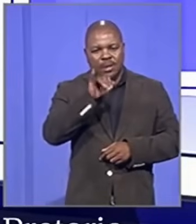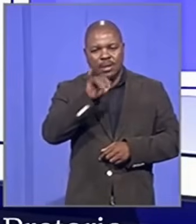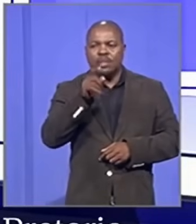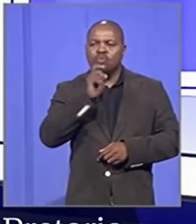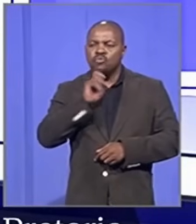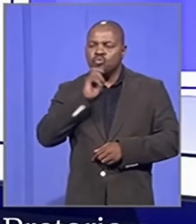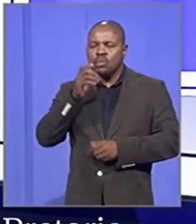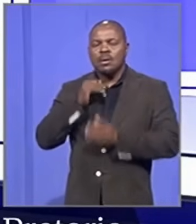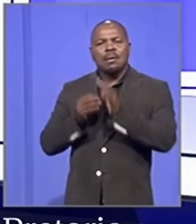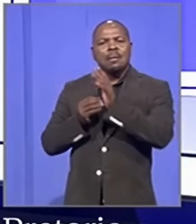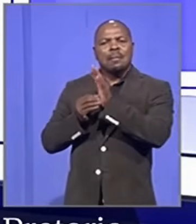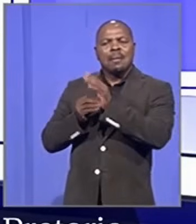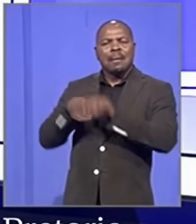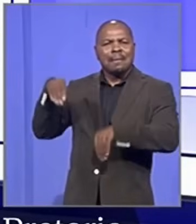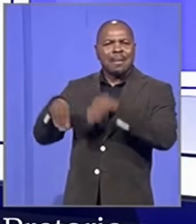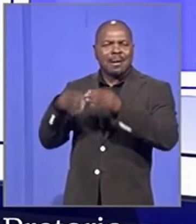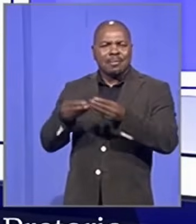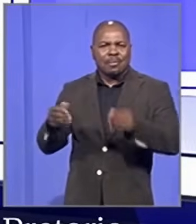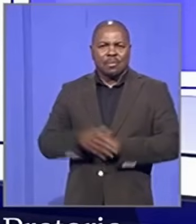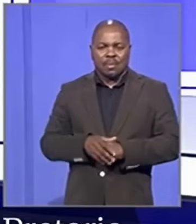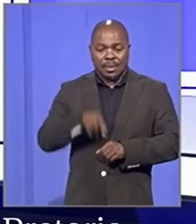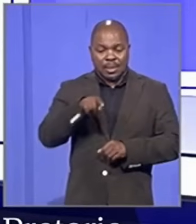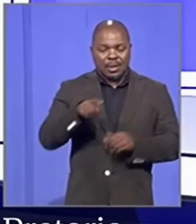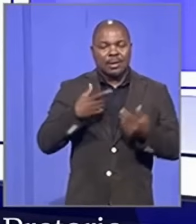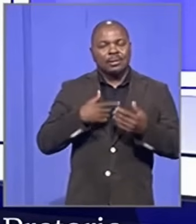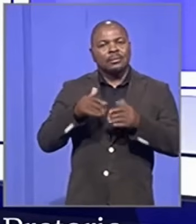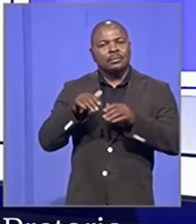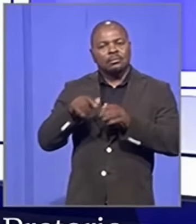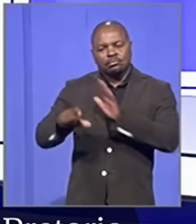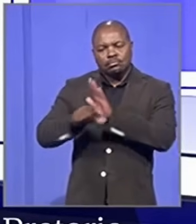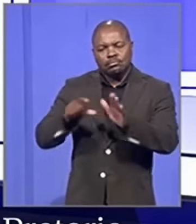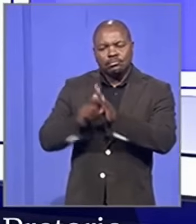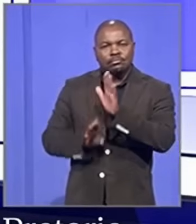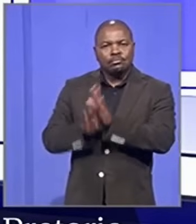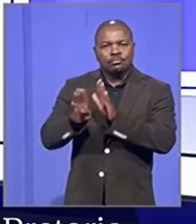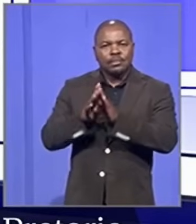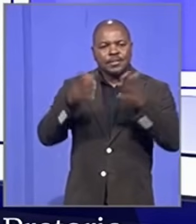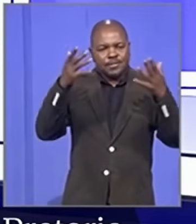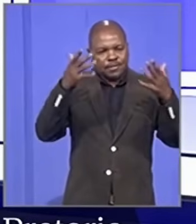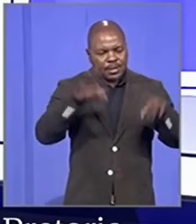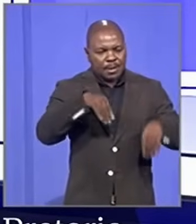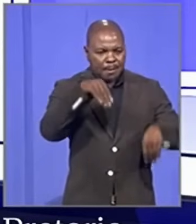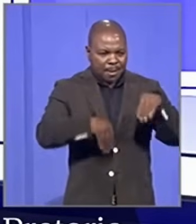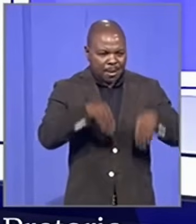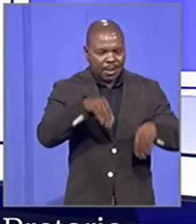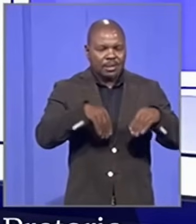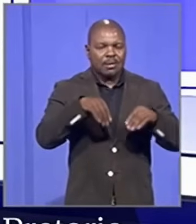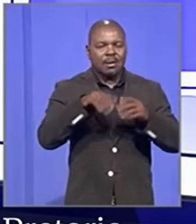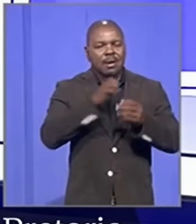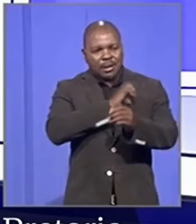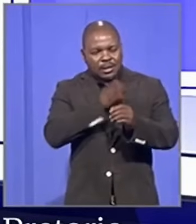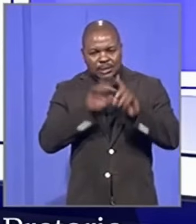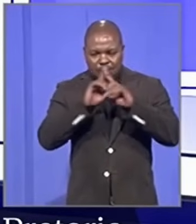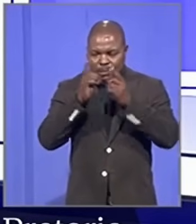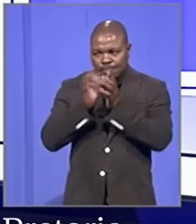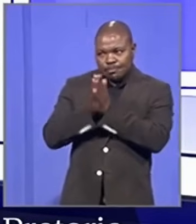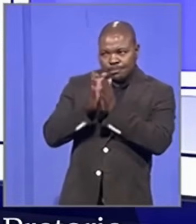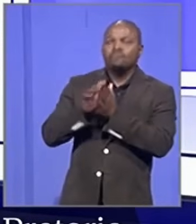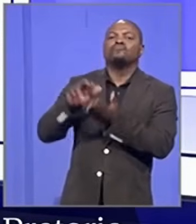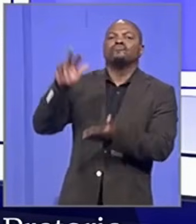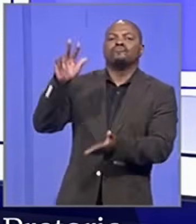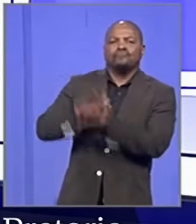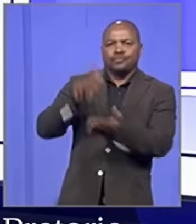moepong wa malahla. Khamphane ye ya tšweletšo ya ditena e hweditše tumelelo go kgoro ya merero ya diepša le energy go dira ditlhabollo. Tlhobaelo